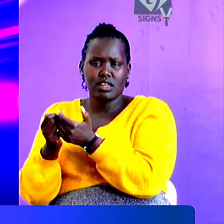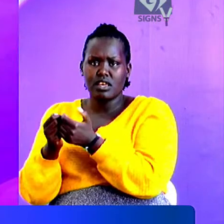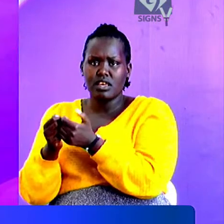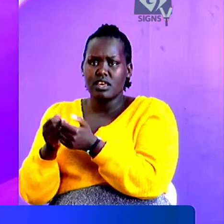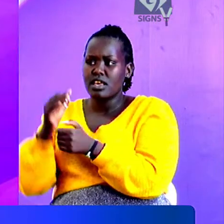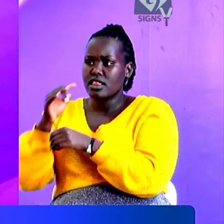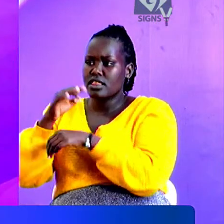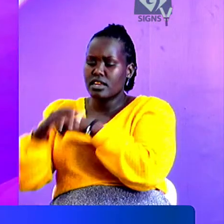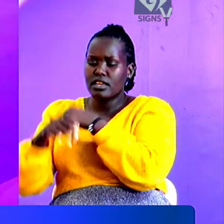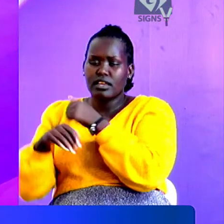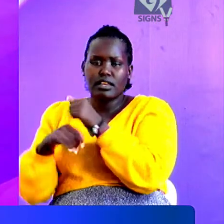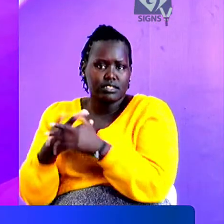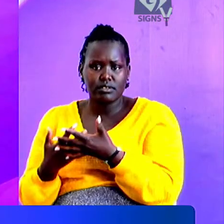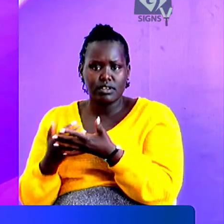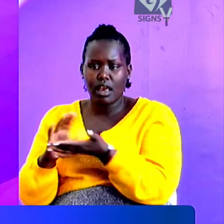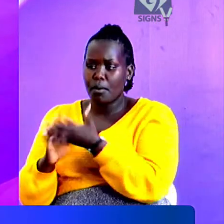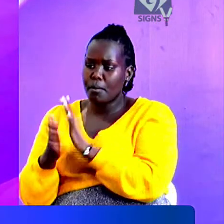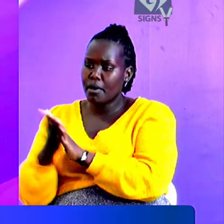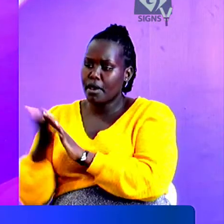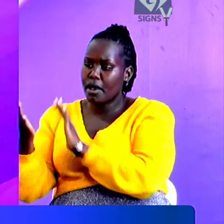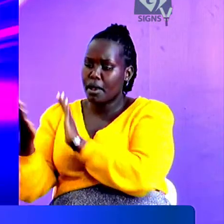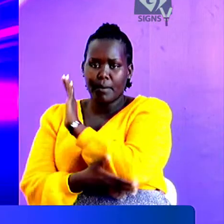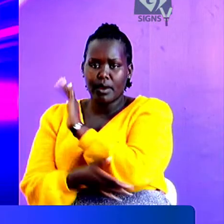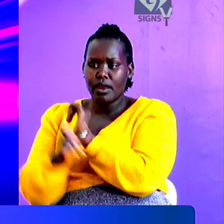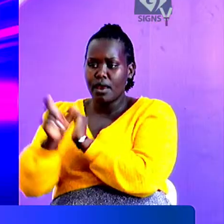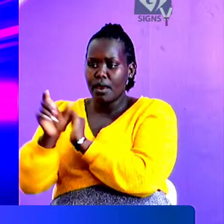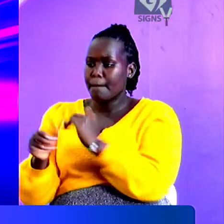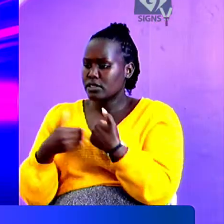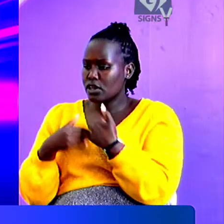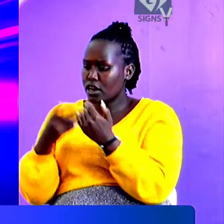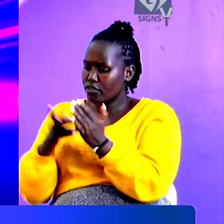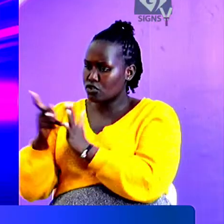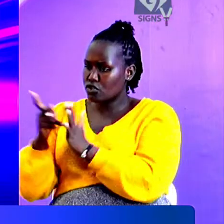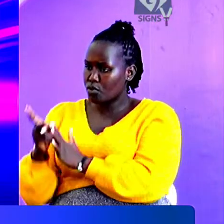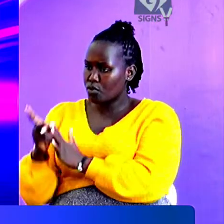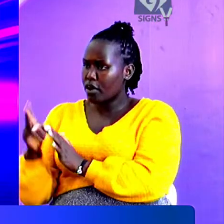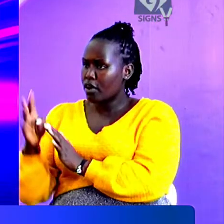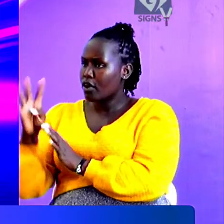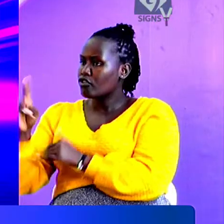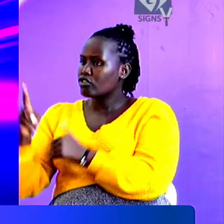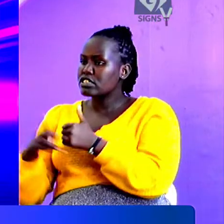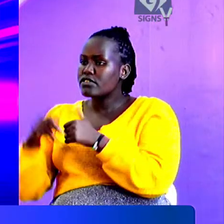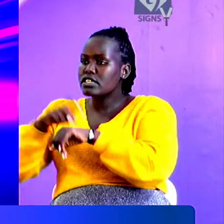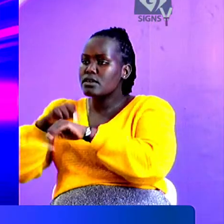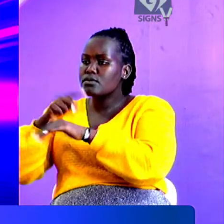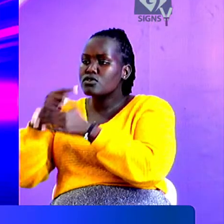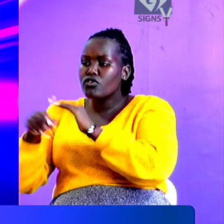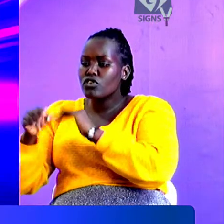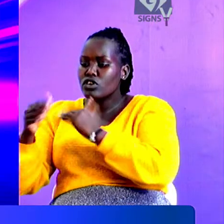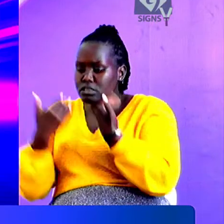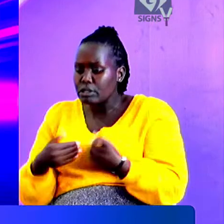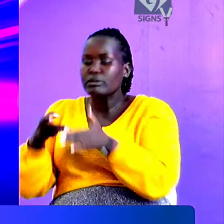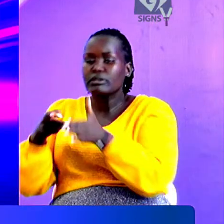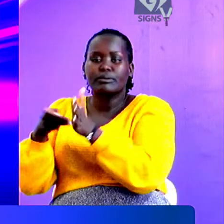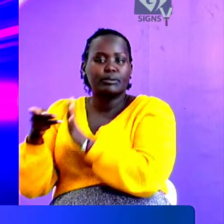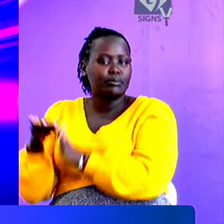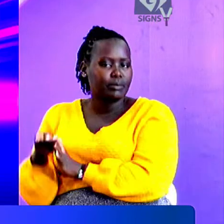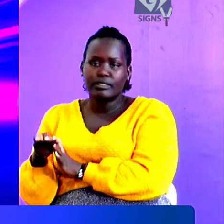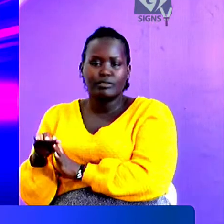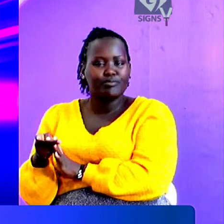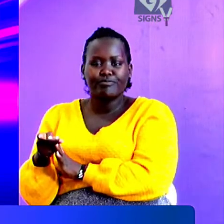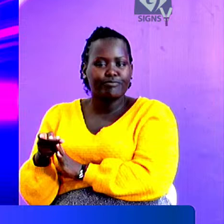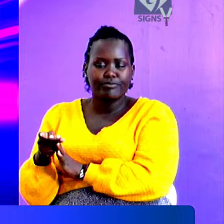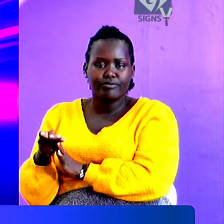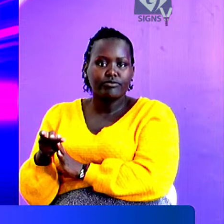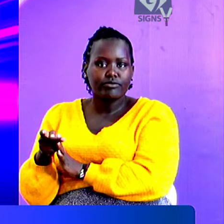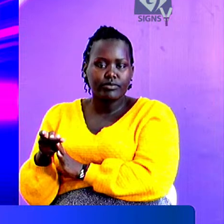bad that someone has to pay about 7 times of what I paid? It doesn't make sense. Absolutely. It doesn't add up.